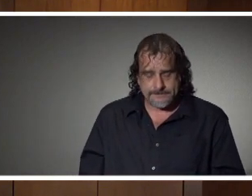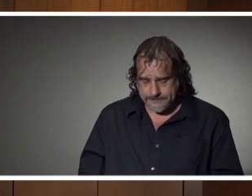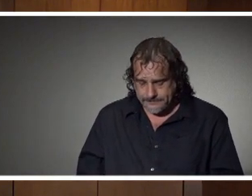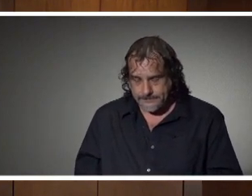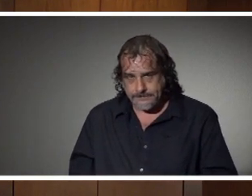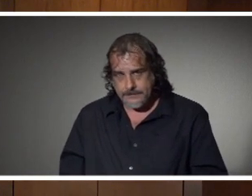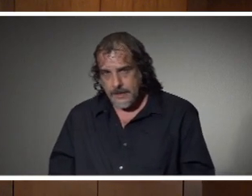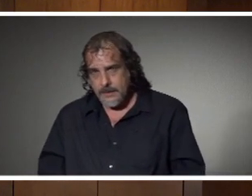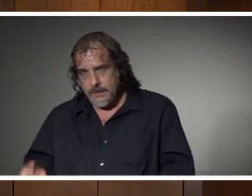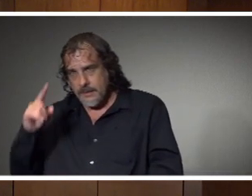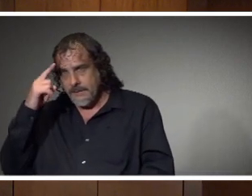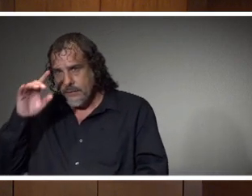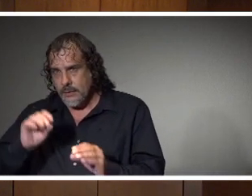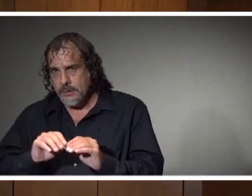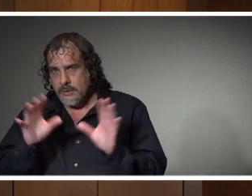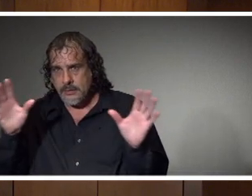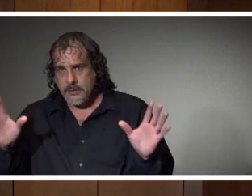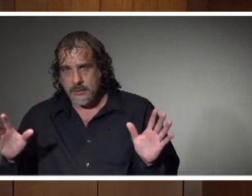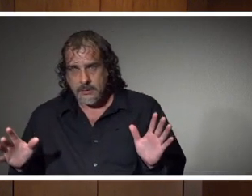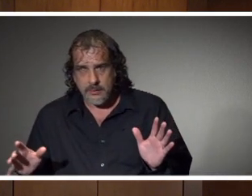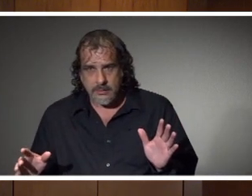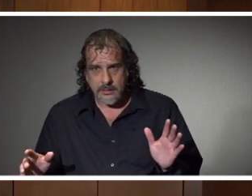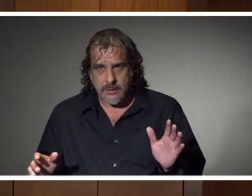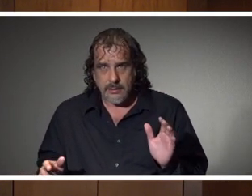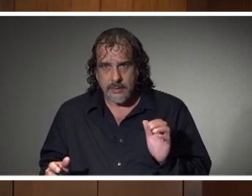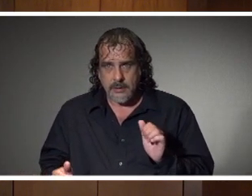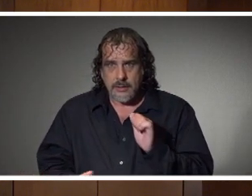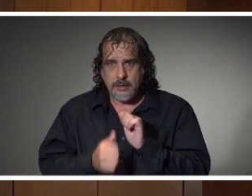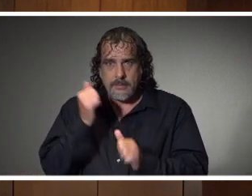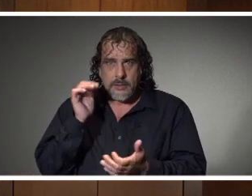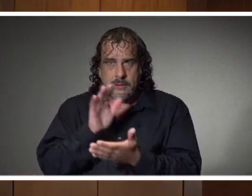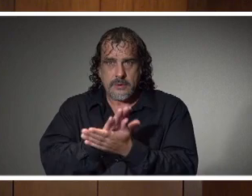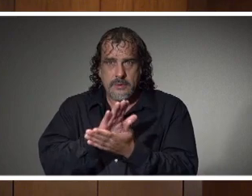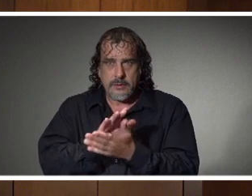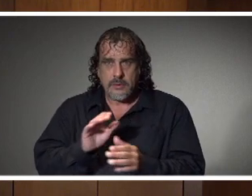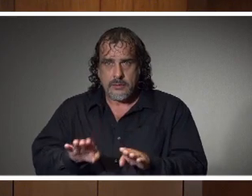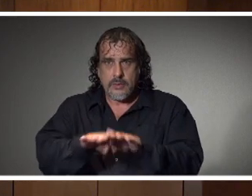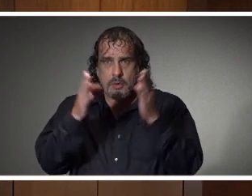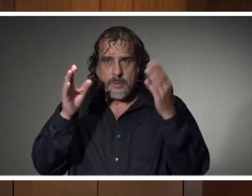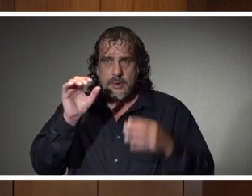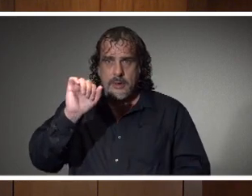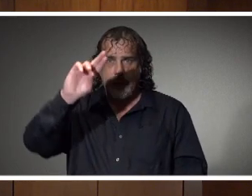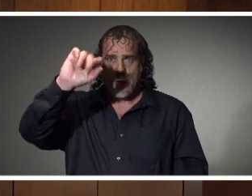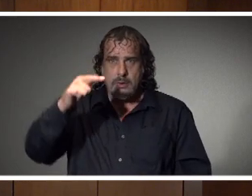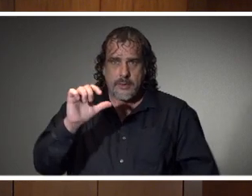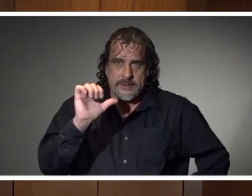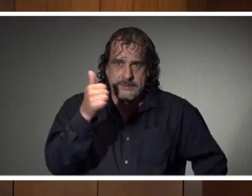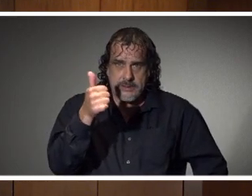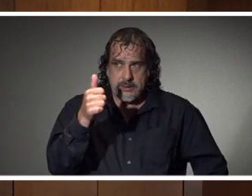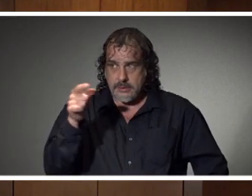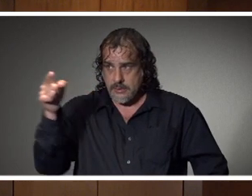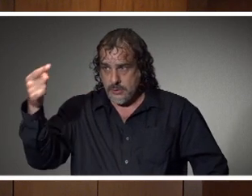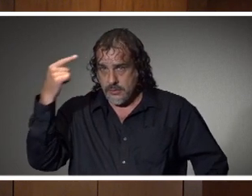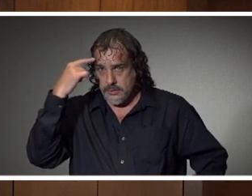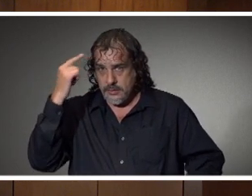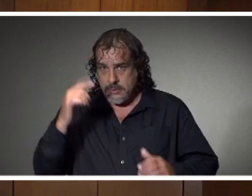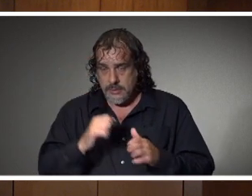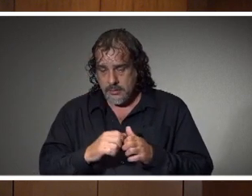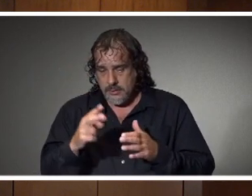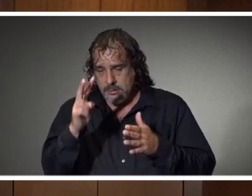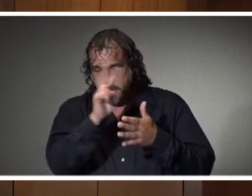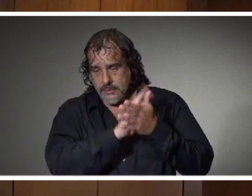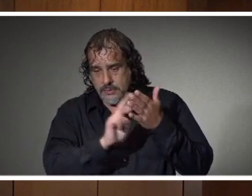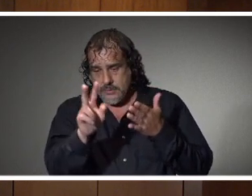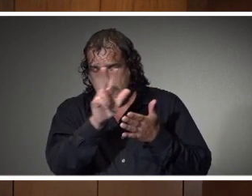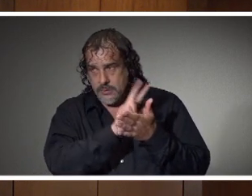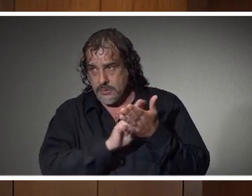Just for clarification, most of the public schools will go back August 10th. Are you expecting within the next 2 to 3 weeks that the